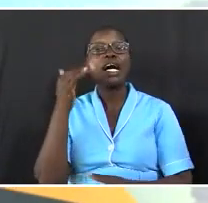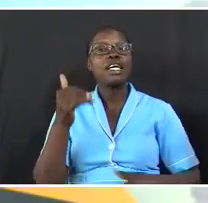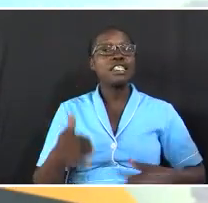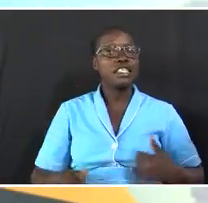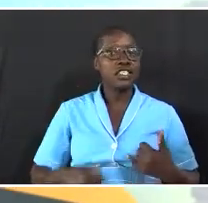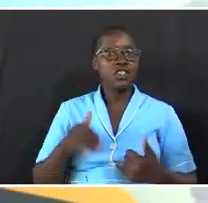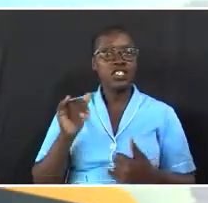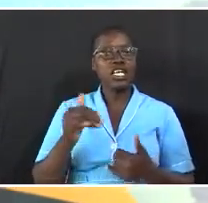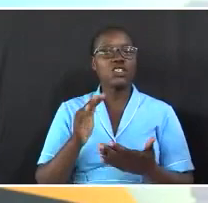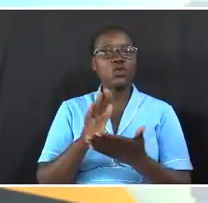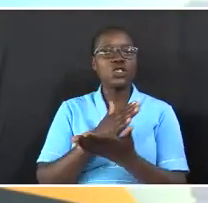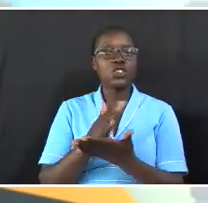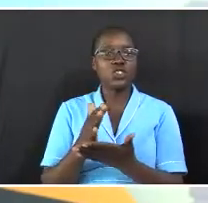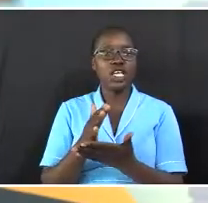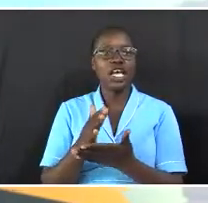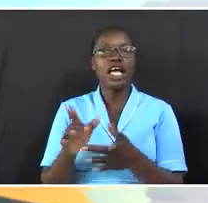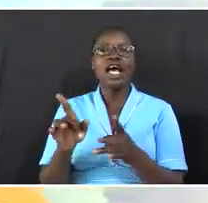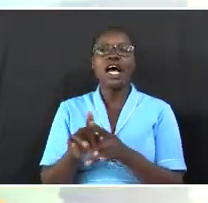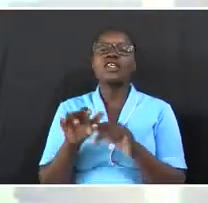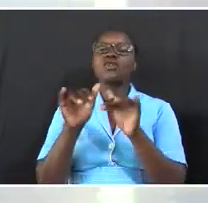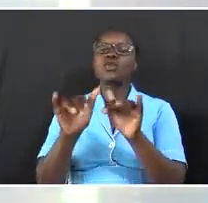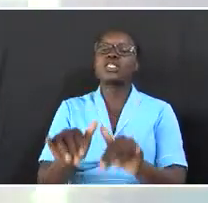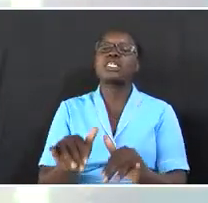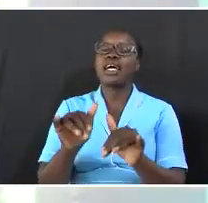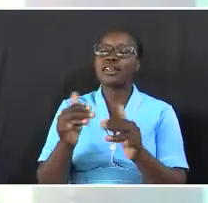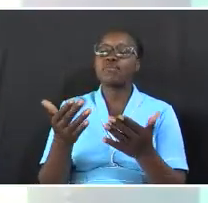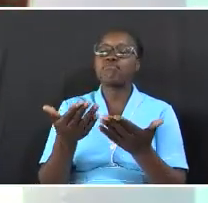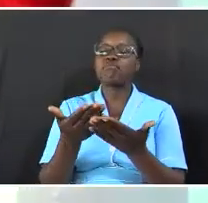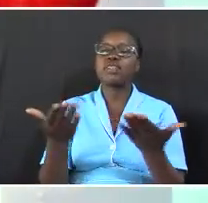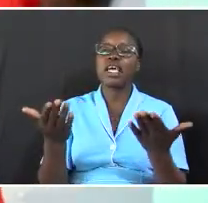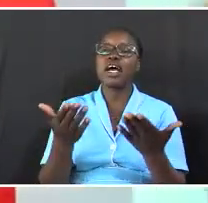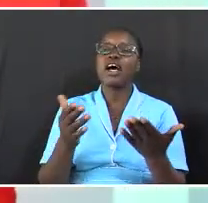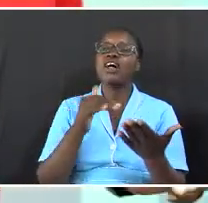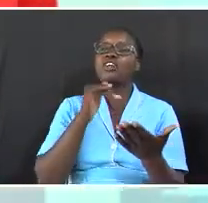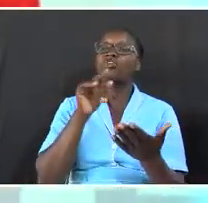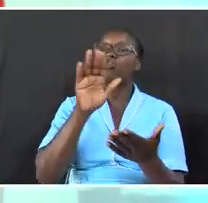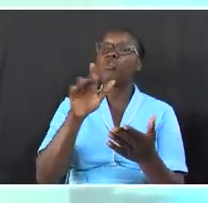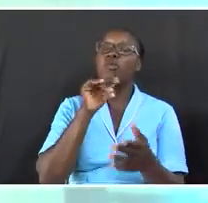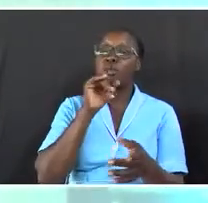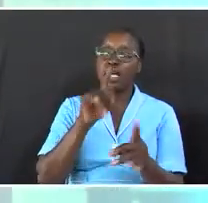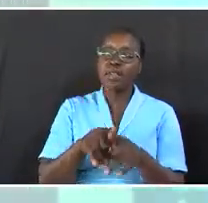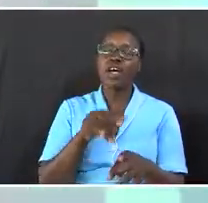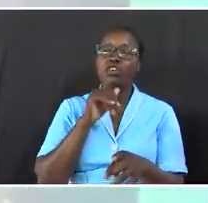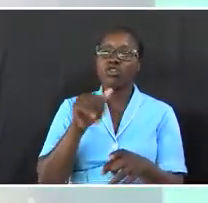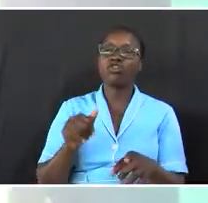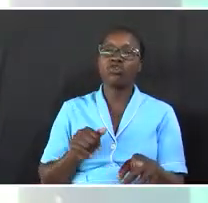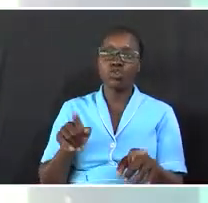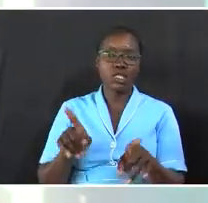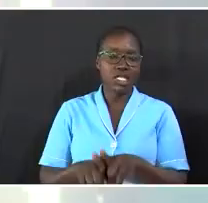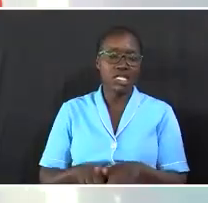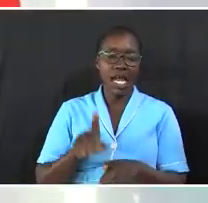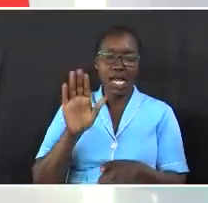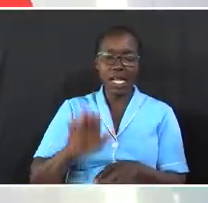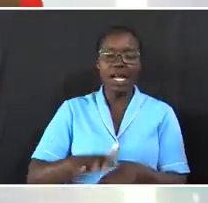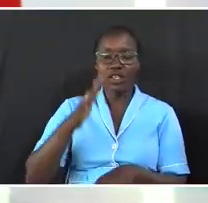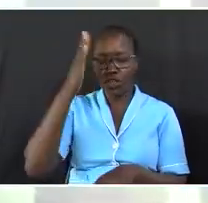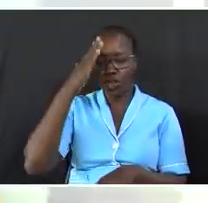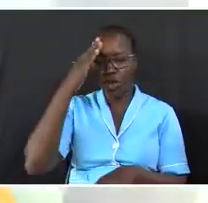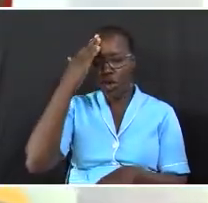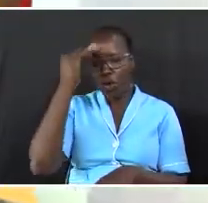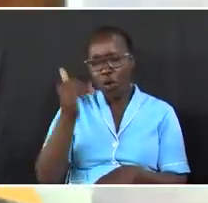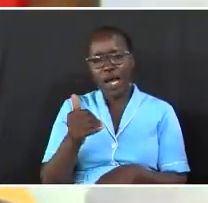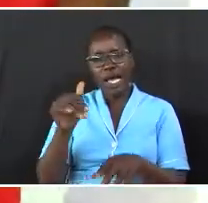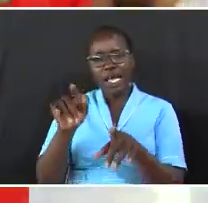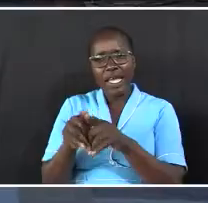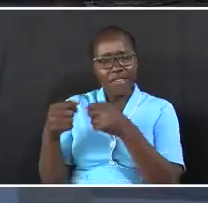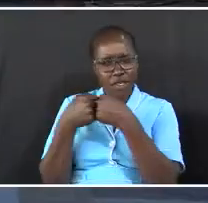joys that we share as we tarry there. Not your brother, not your sister can know. Because even in